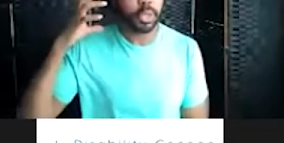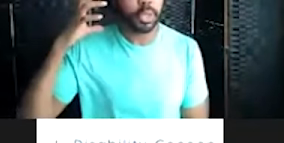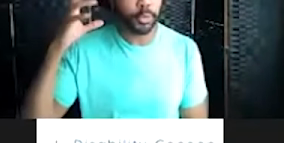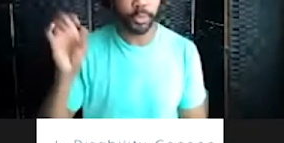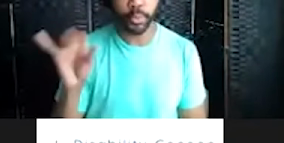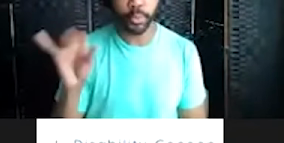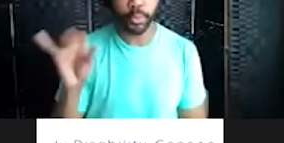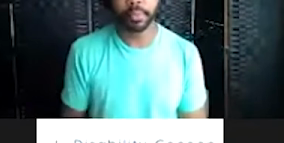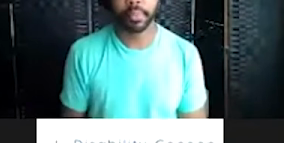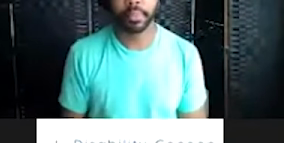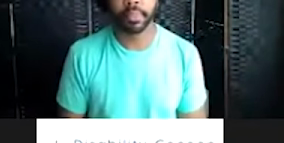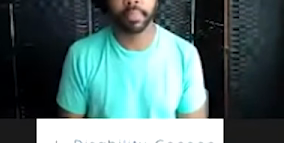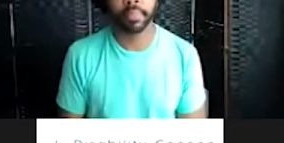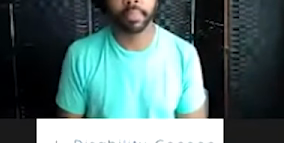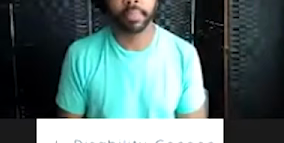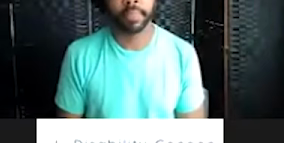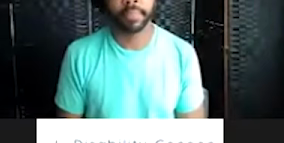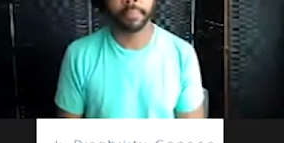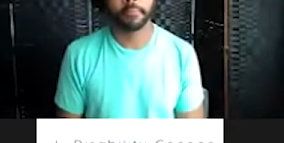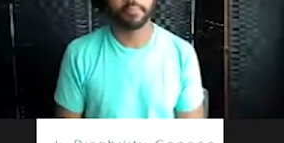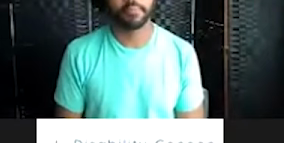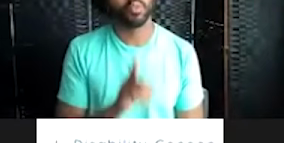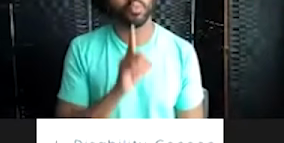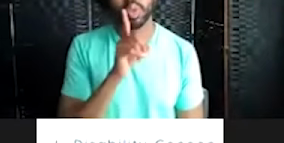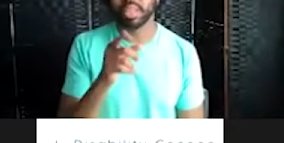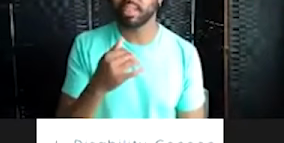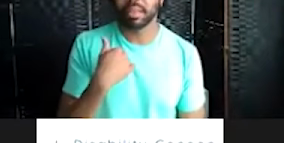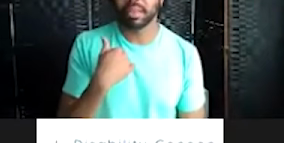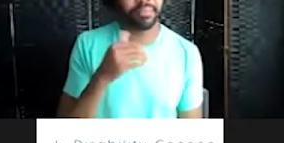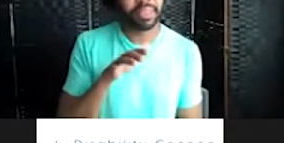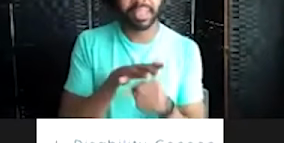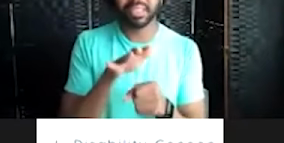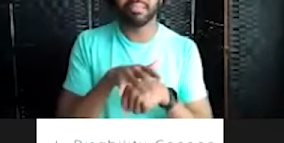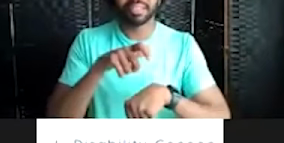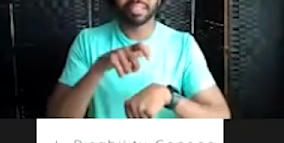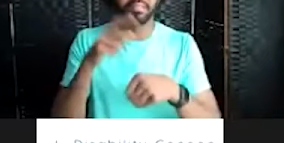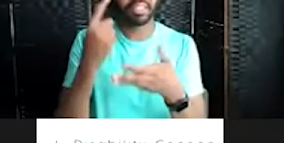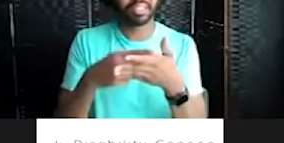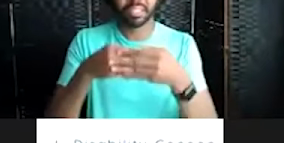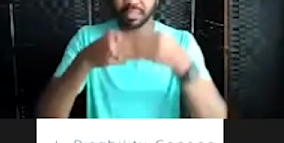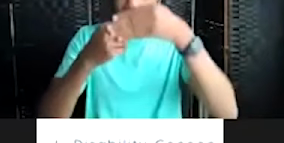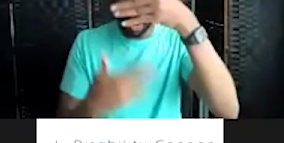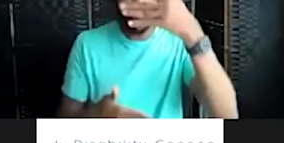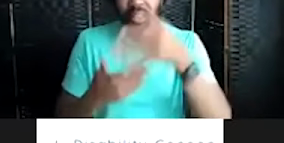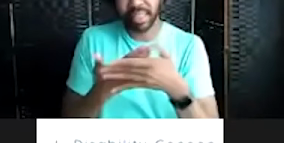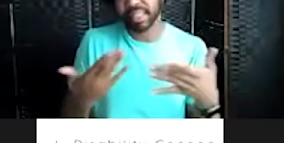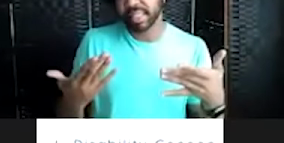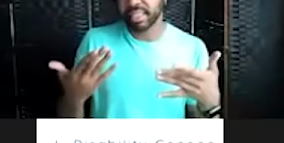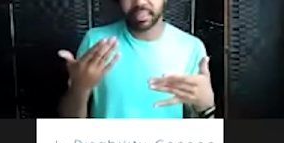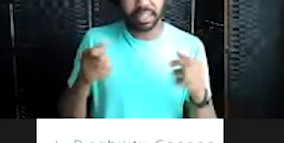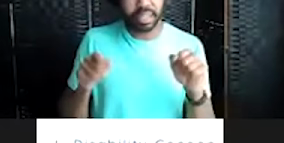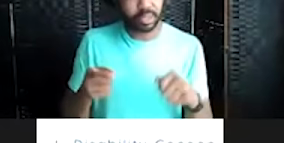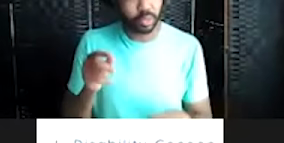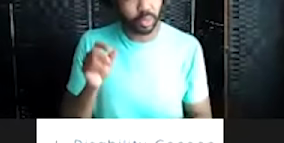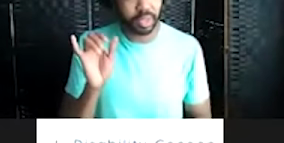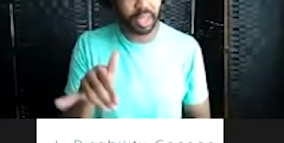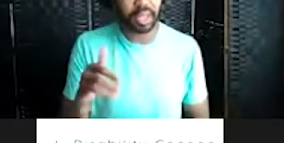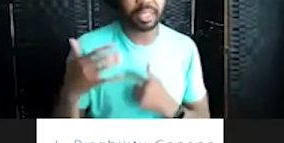there's really not enough time to talk about all of those available components, unfortunately, because that could be a